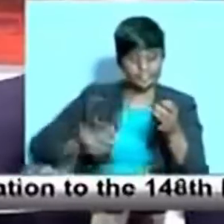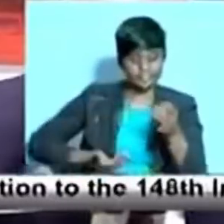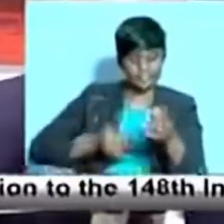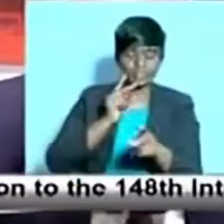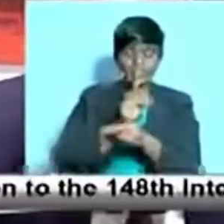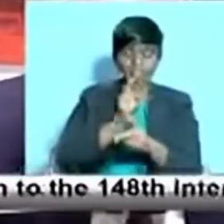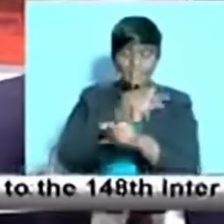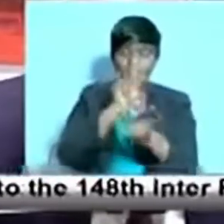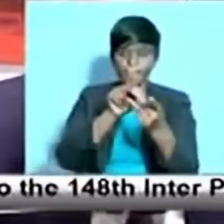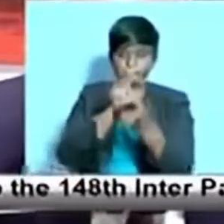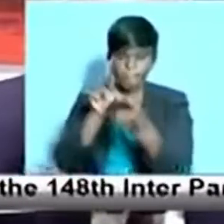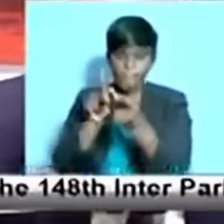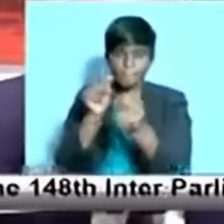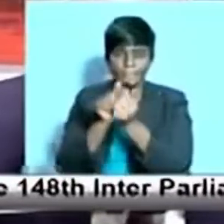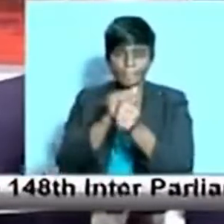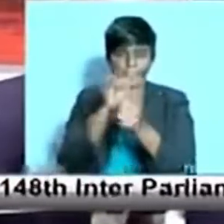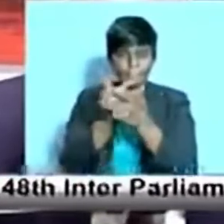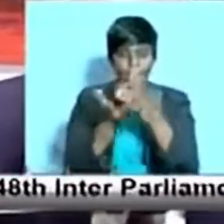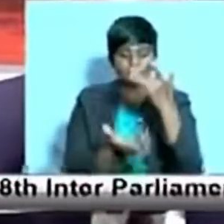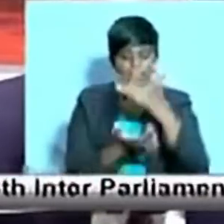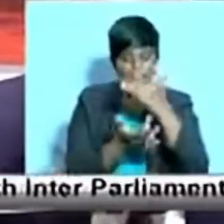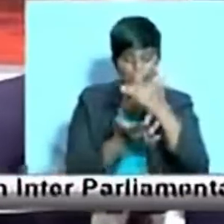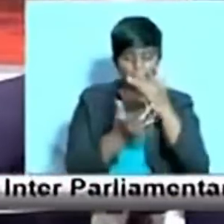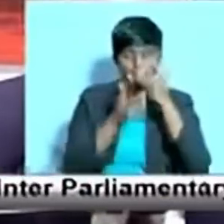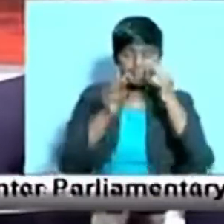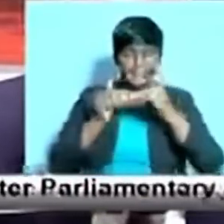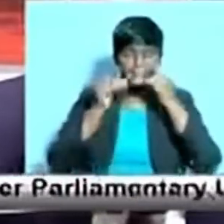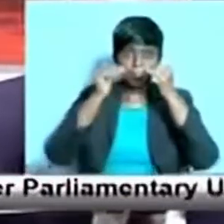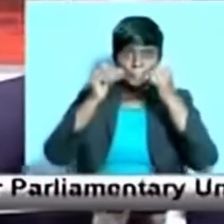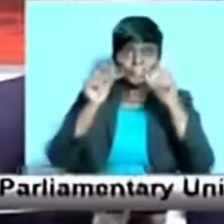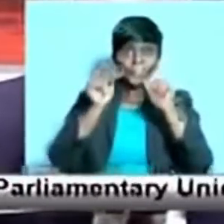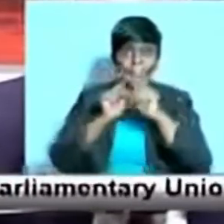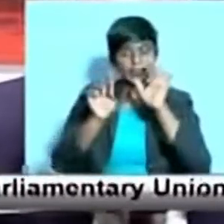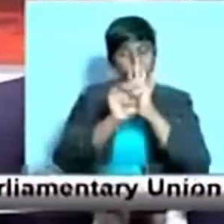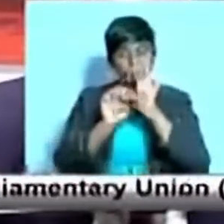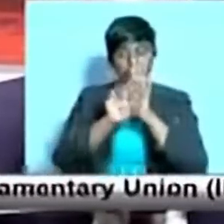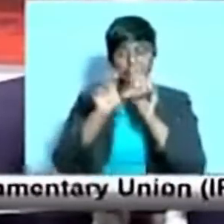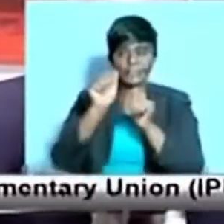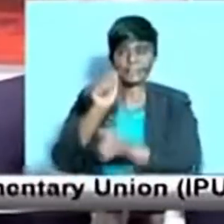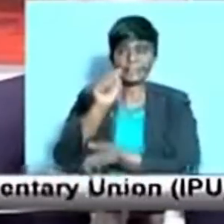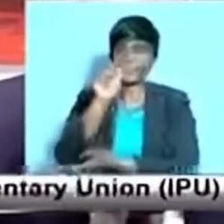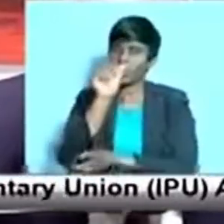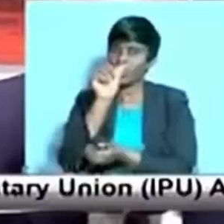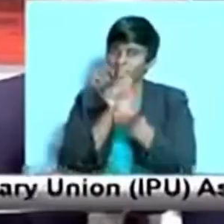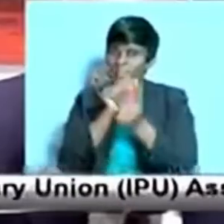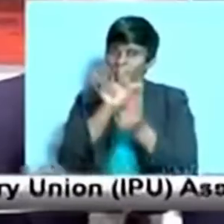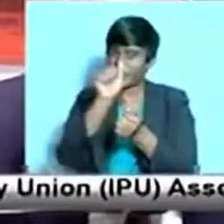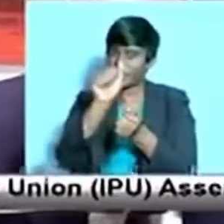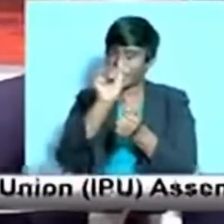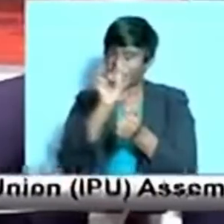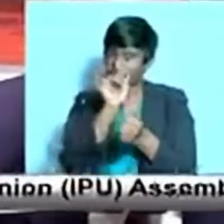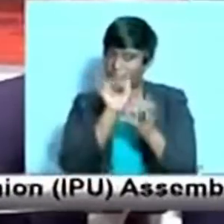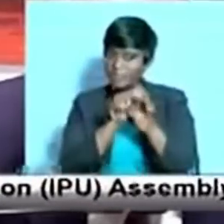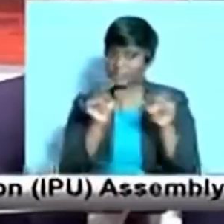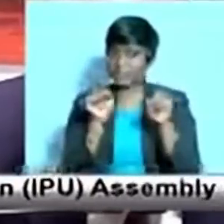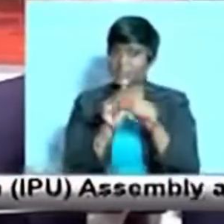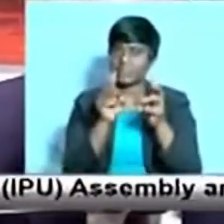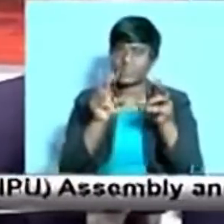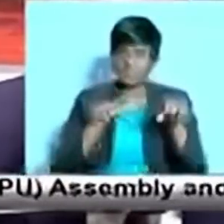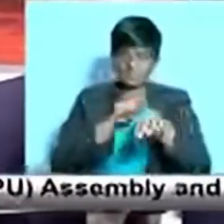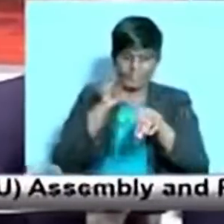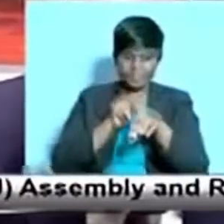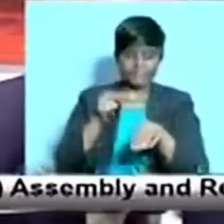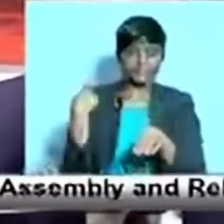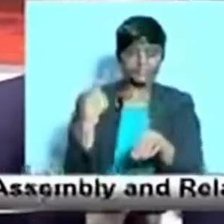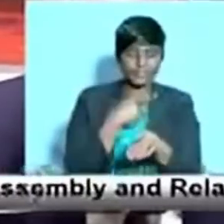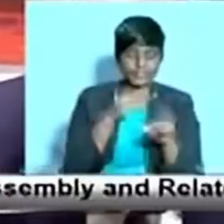in tandem with the emerging technological advancements such as artificial intelligence. In this regard, national